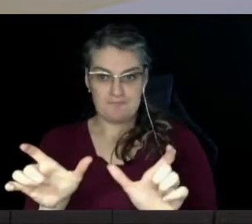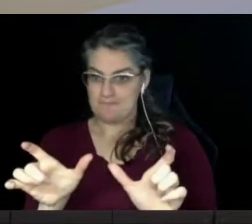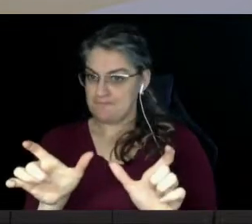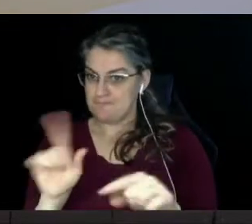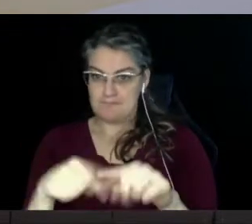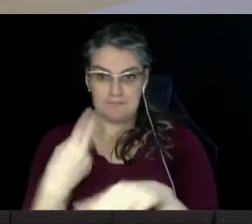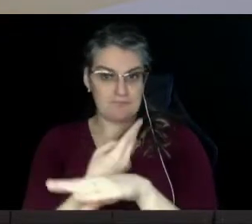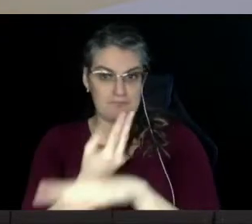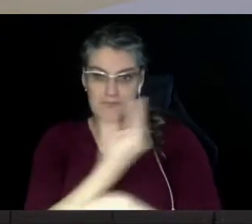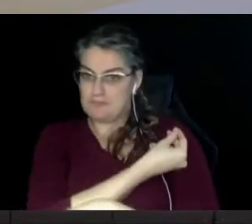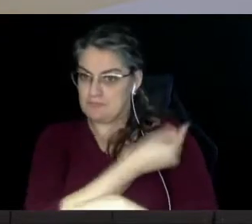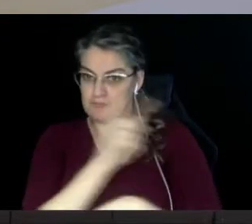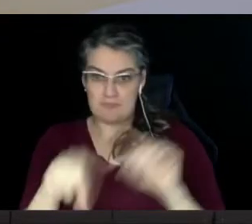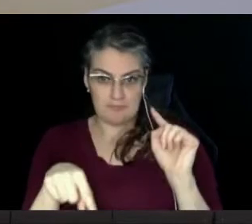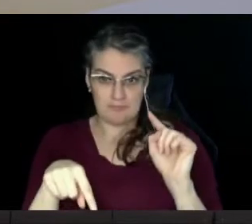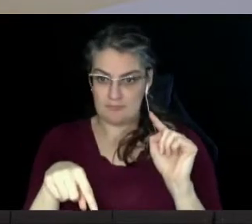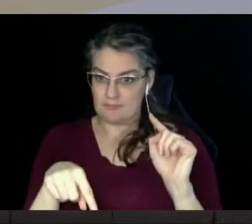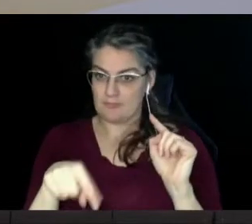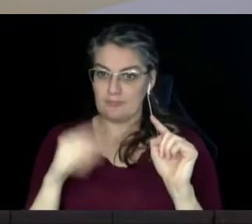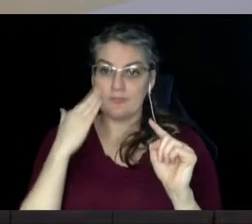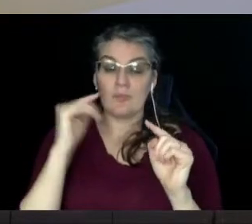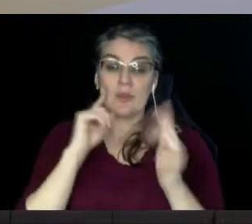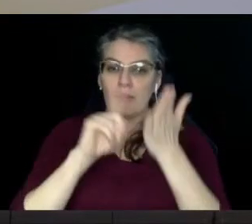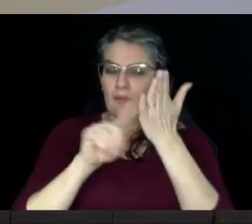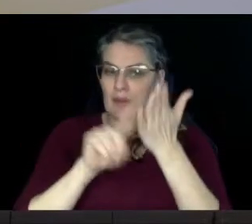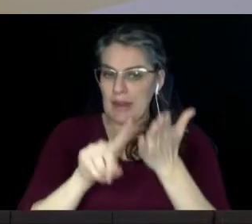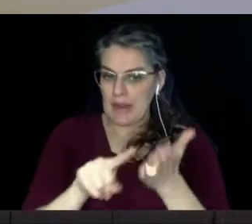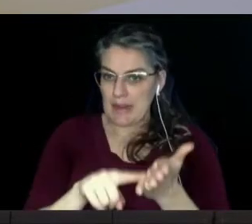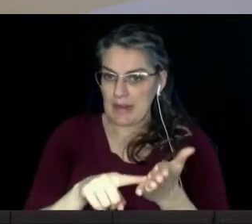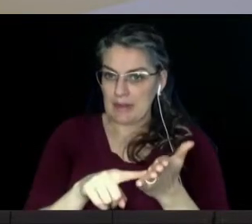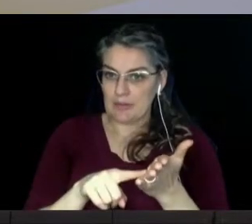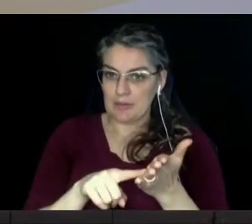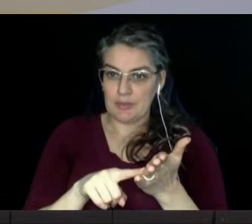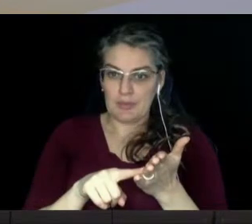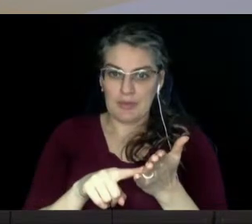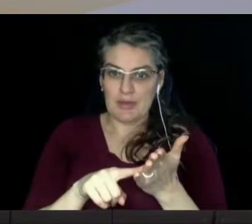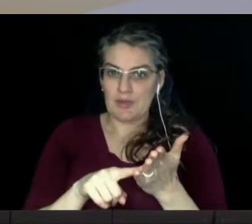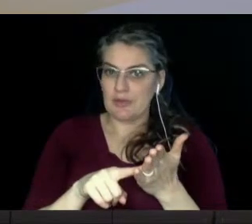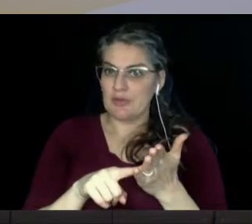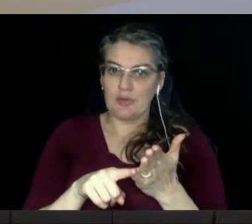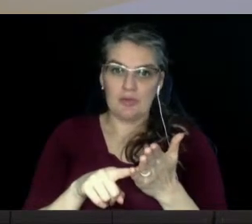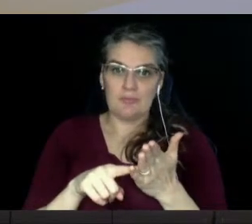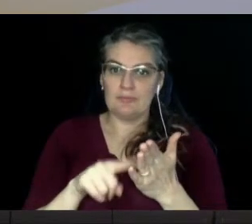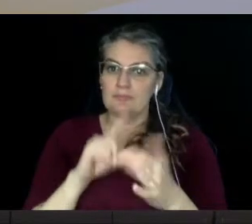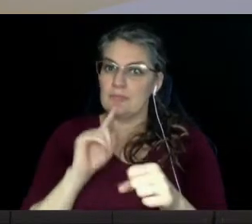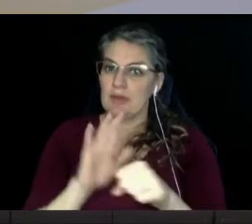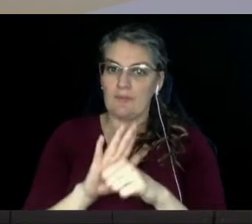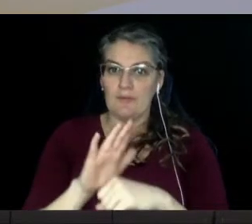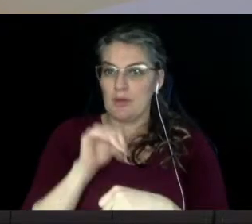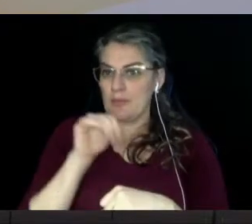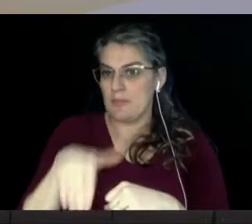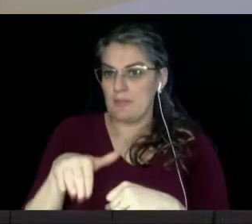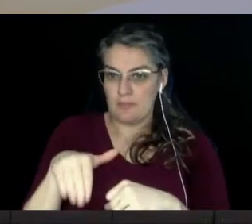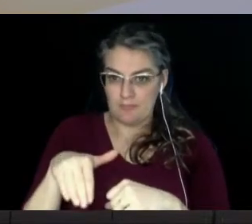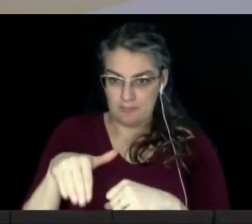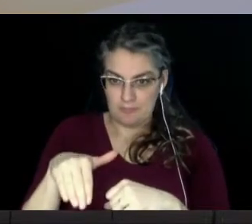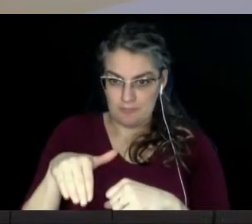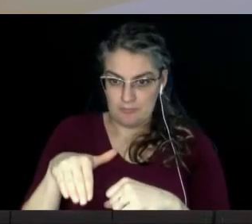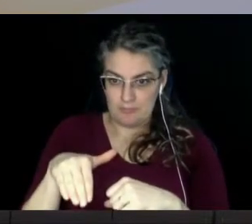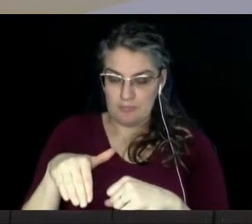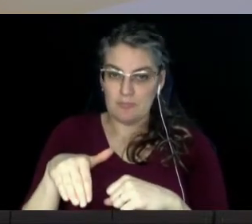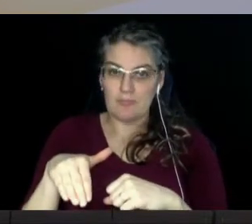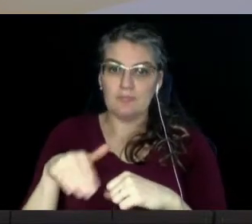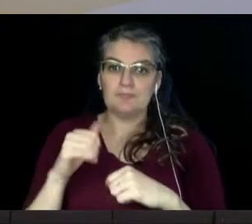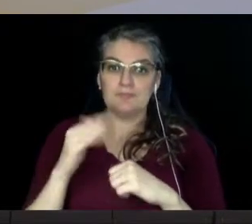the reports of the VIPID that we talked about last week are not being seen in that